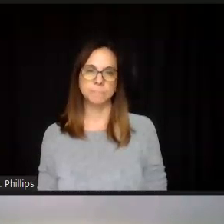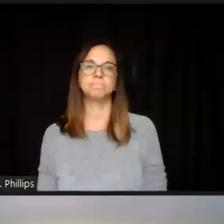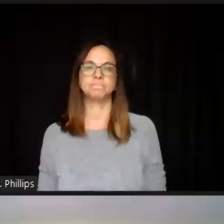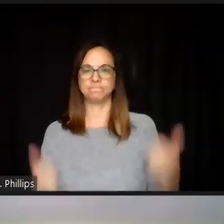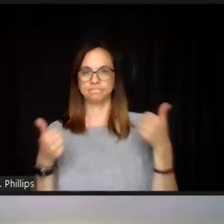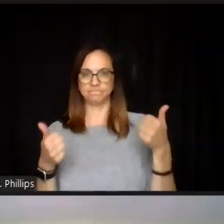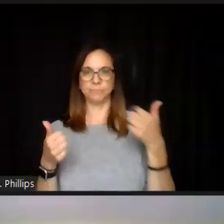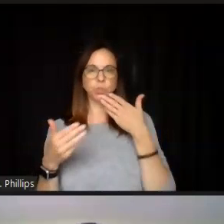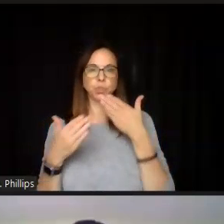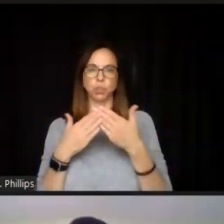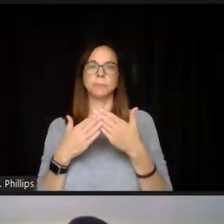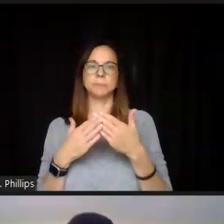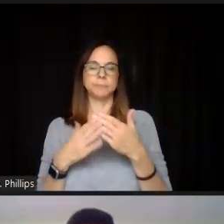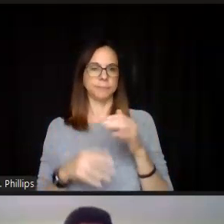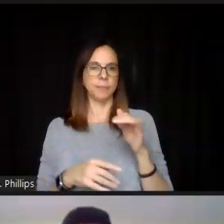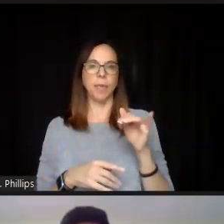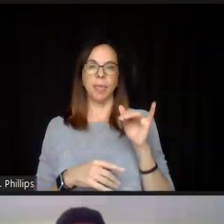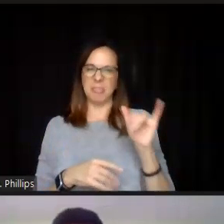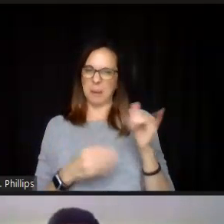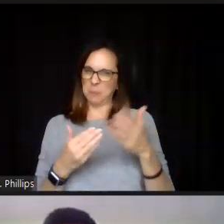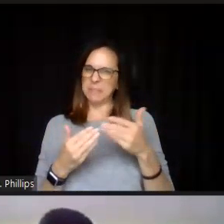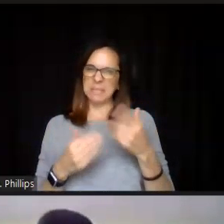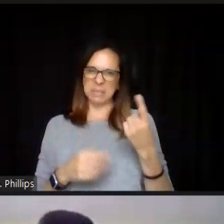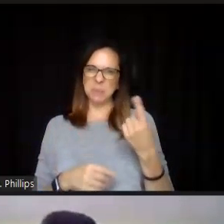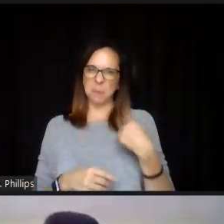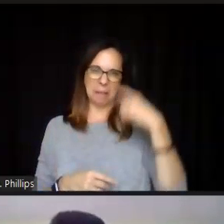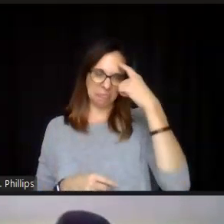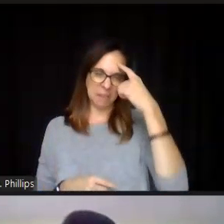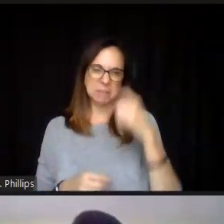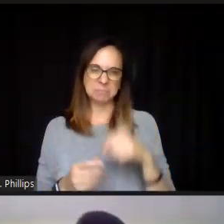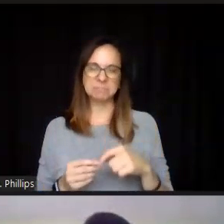Excellent. Good. All right. And that was a pretty easy one, I think.